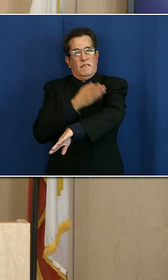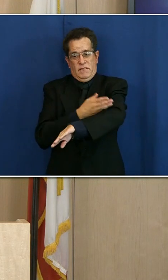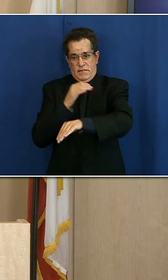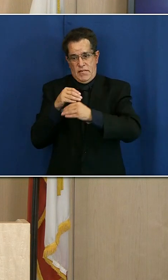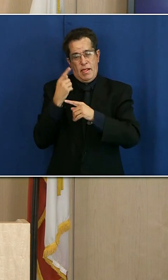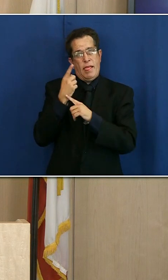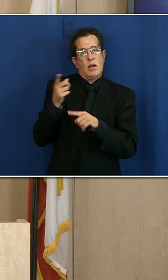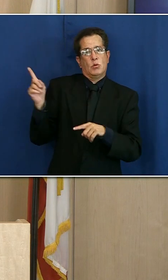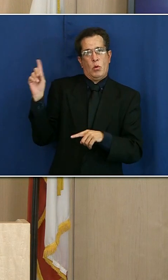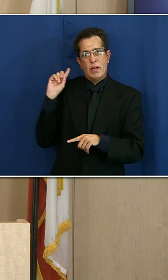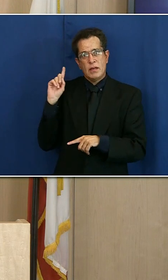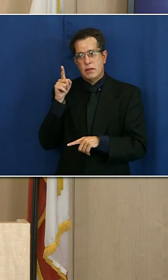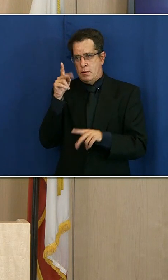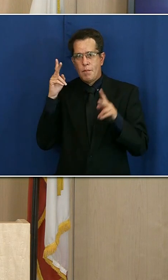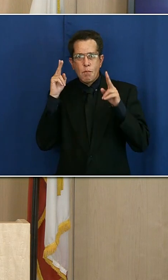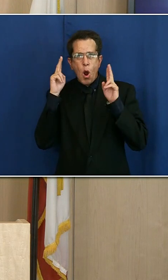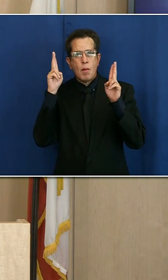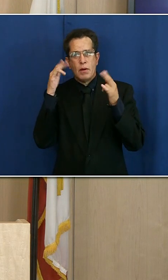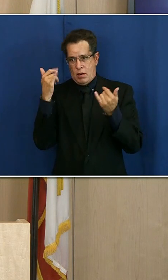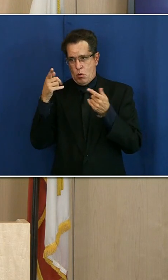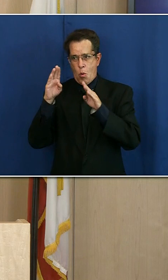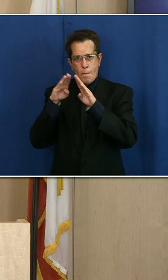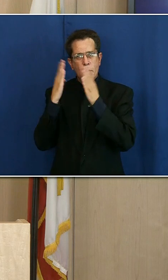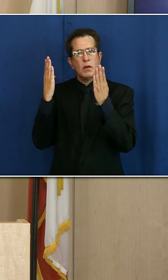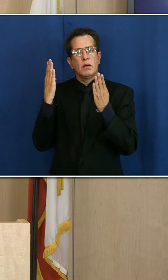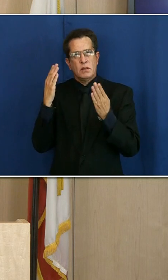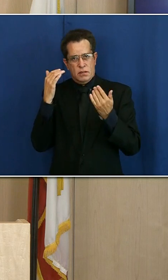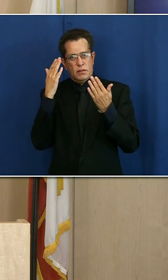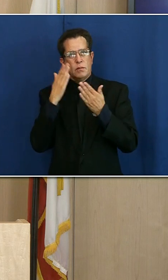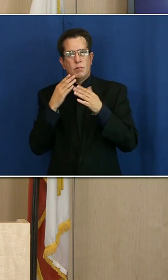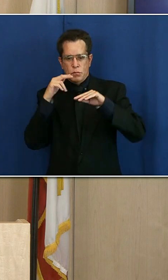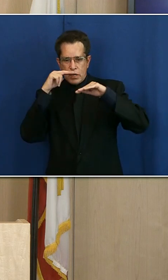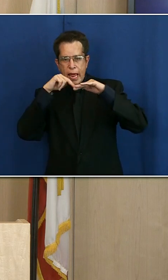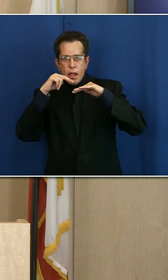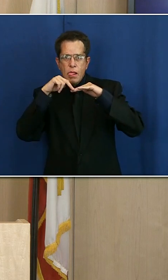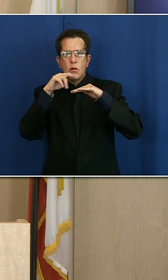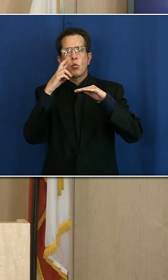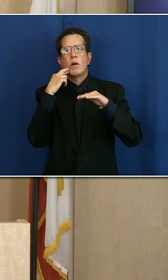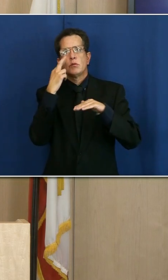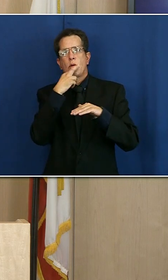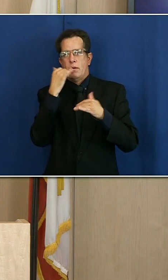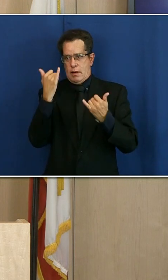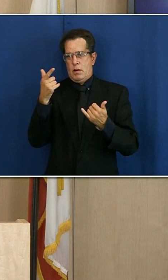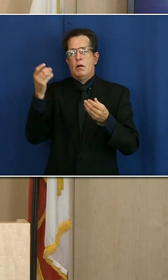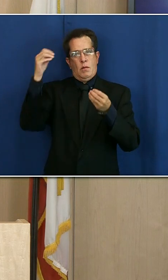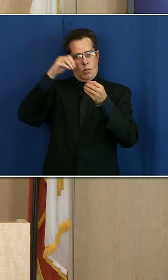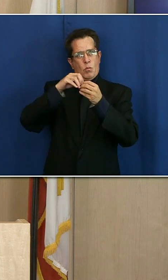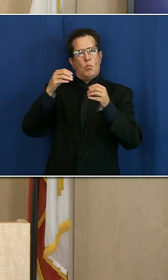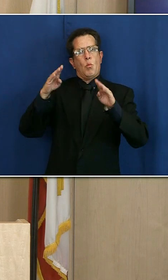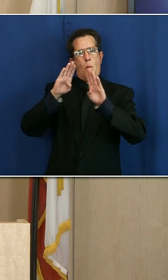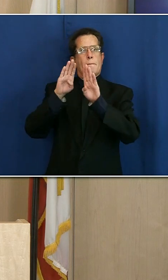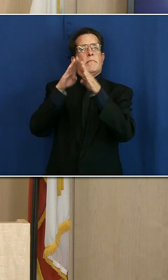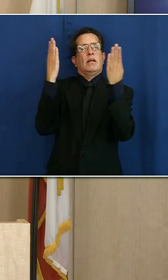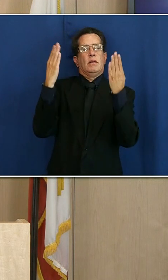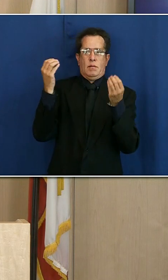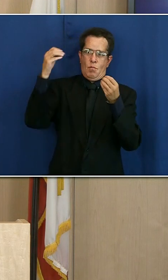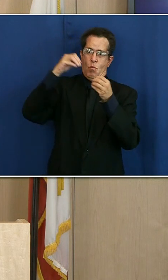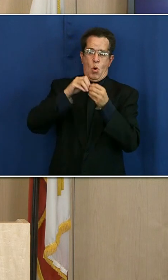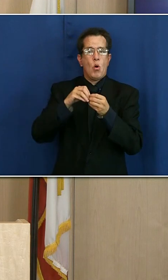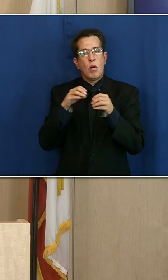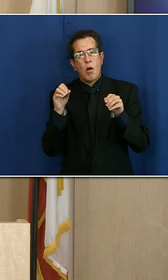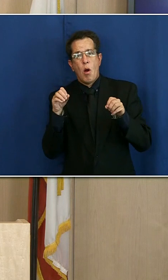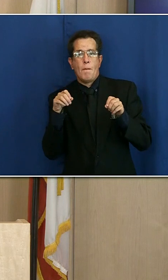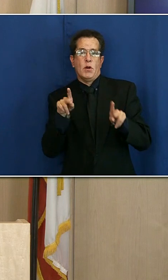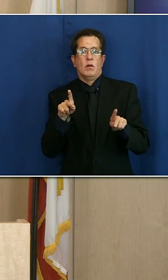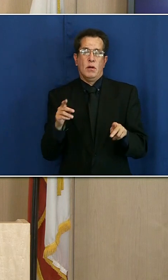week, particularly for barbershops and beauty salons and restaurants having a greater opportunity. It's all going to